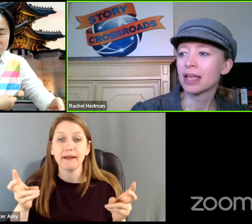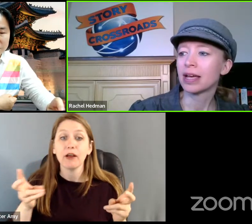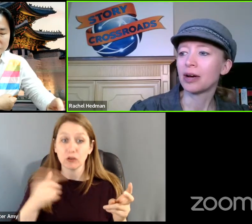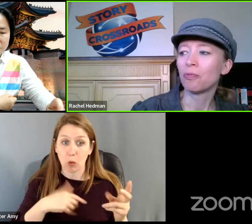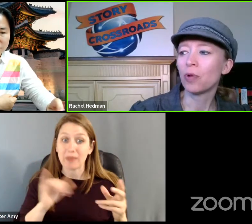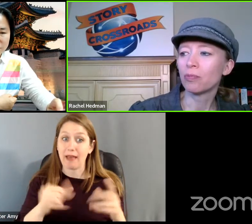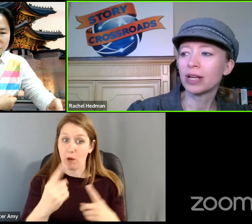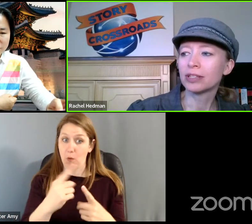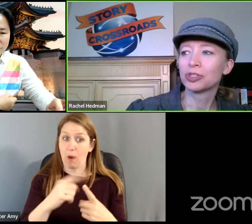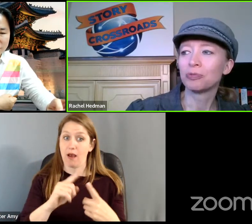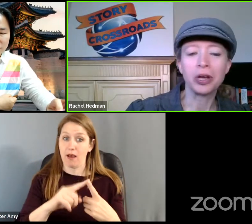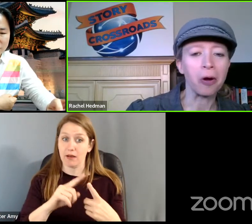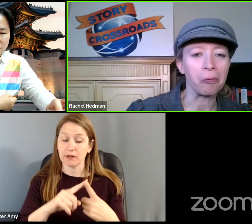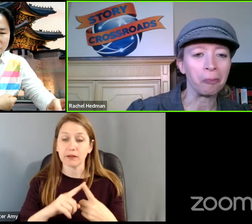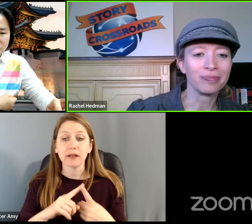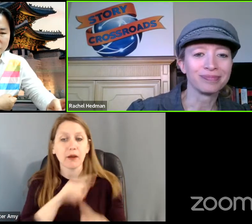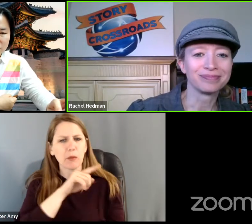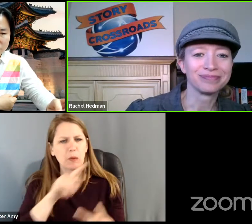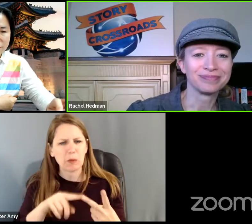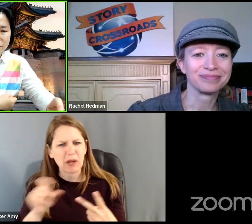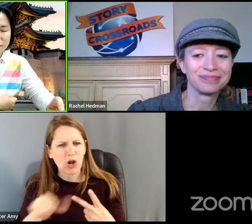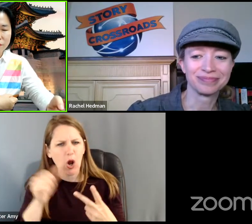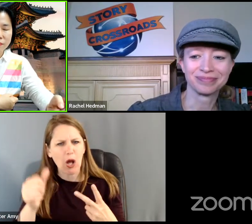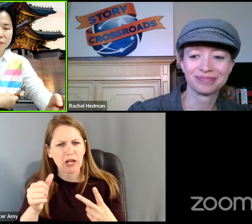there. What else should we know?